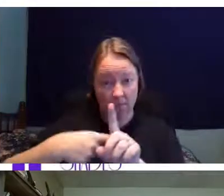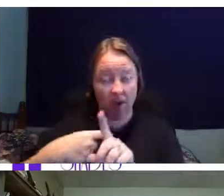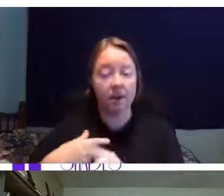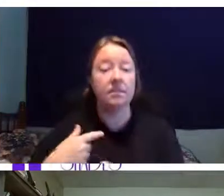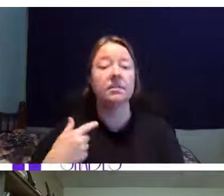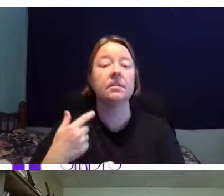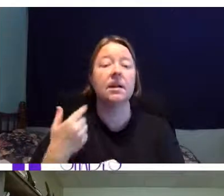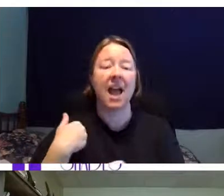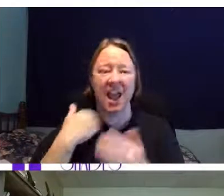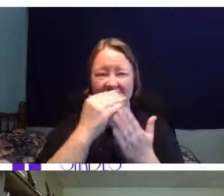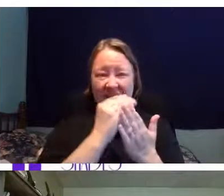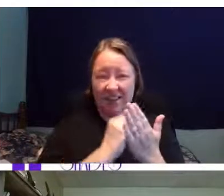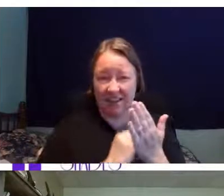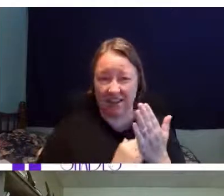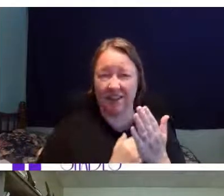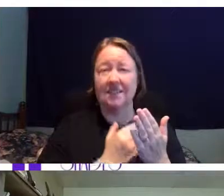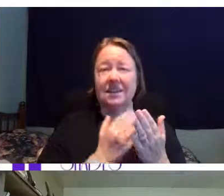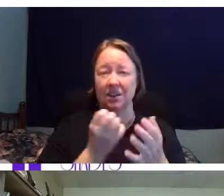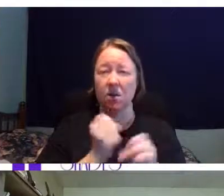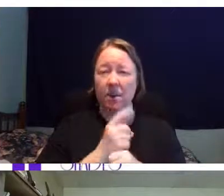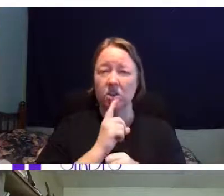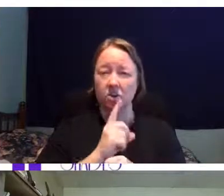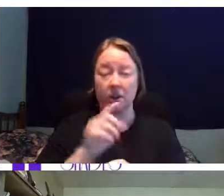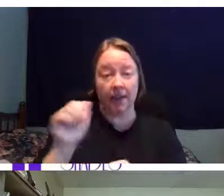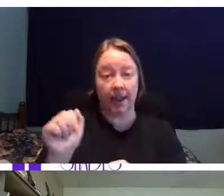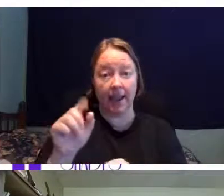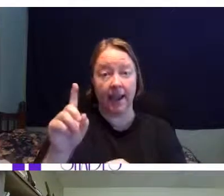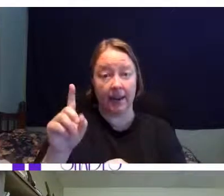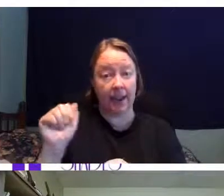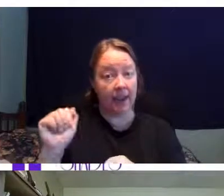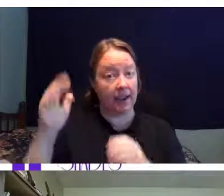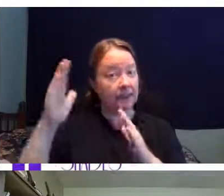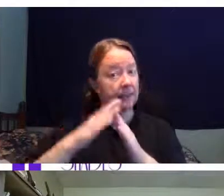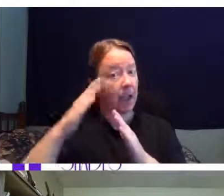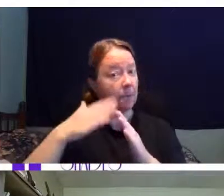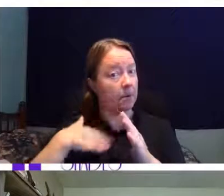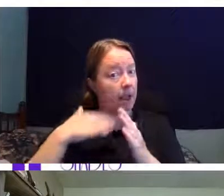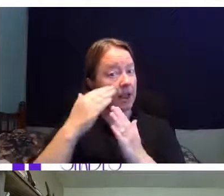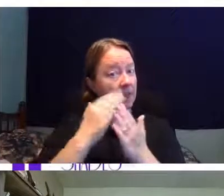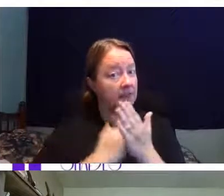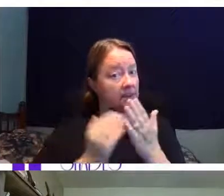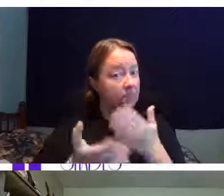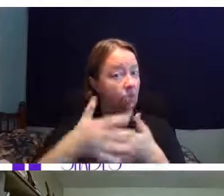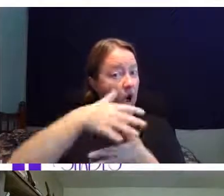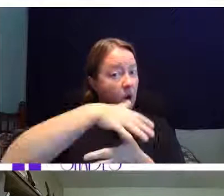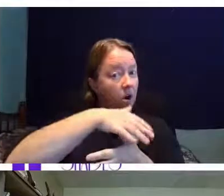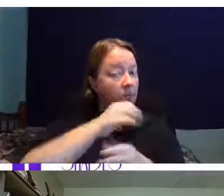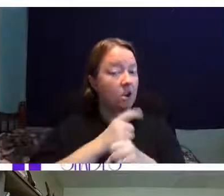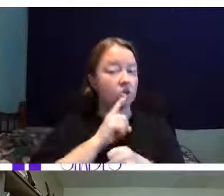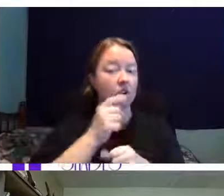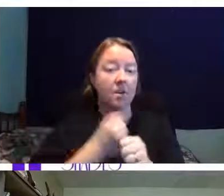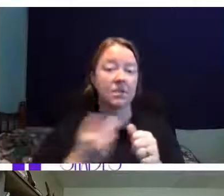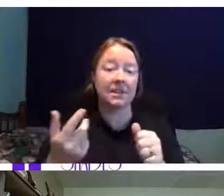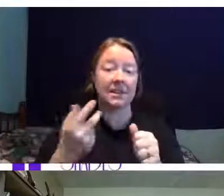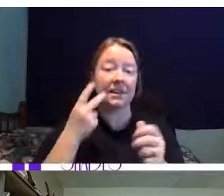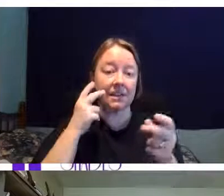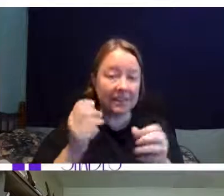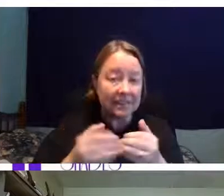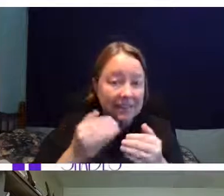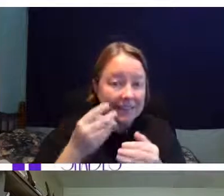I just want to make sure. And ADA is at the top of the list, making sure everything is visible, it's